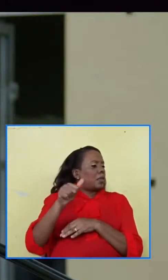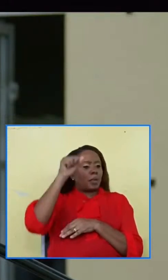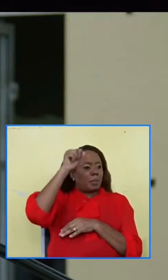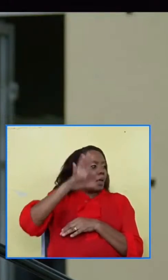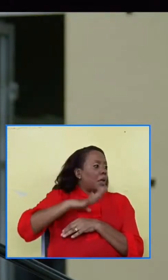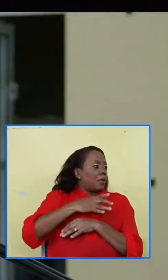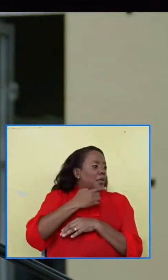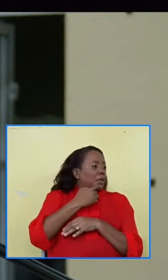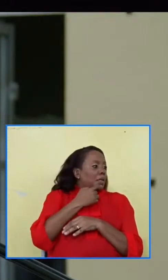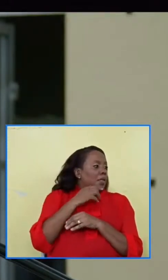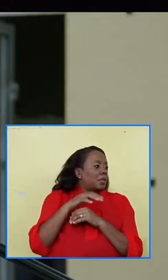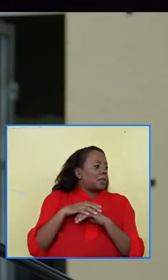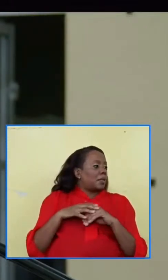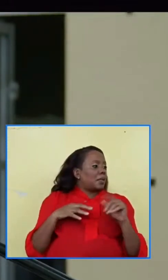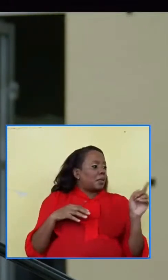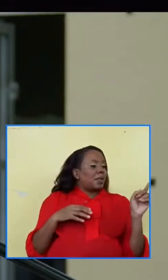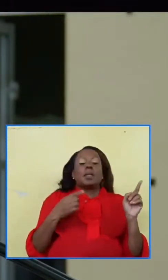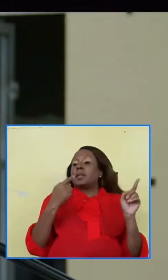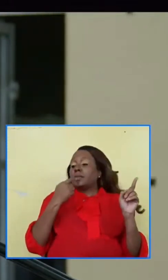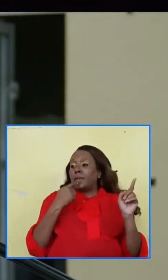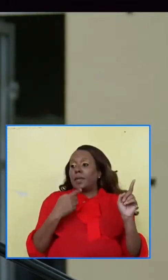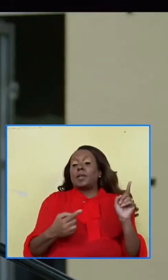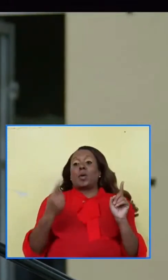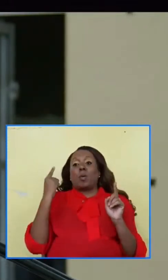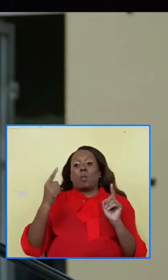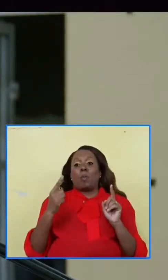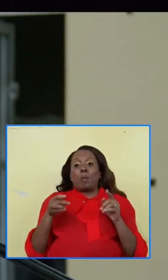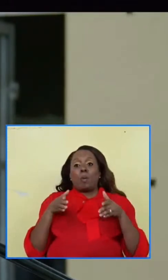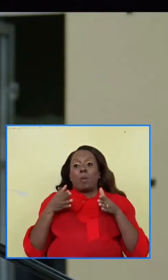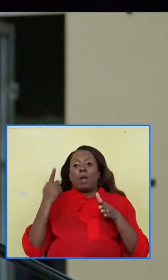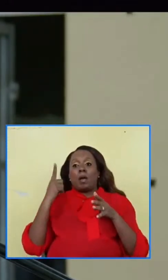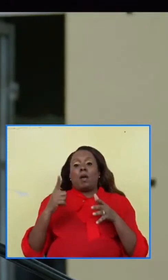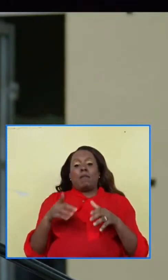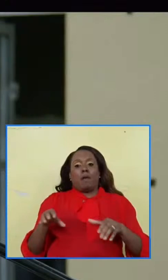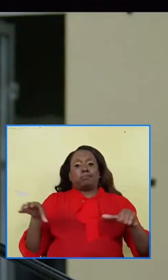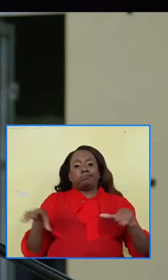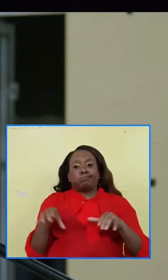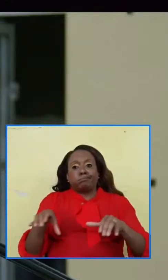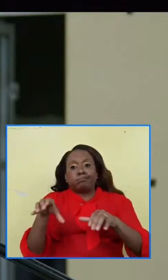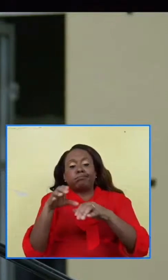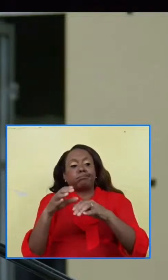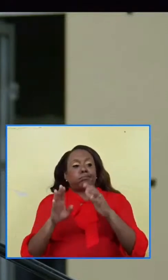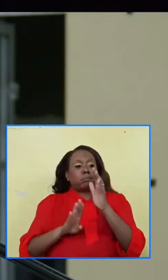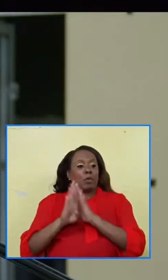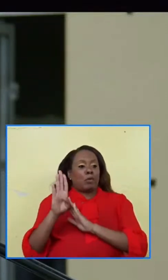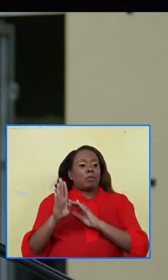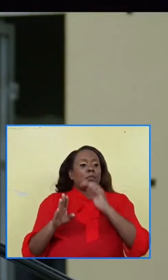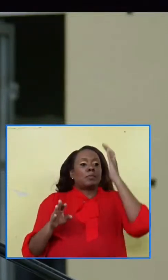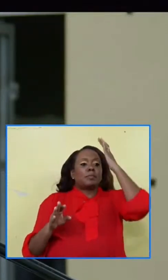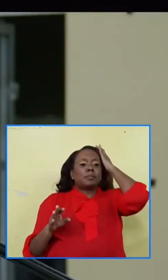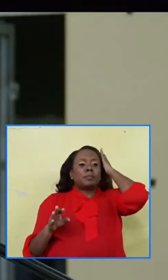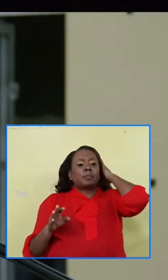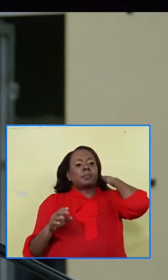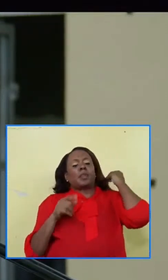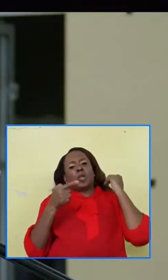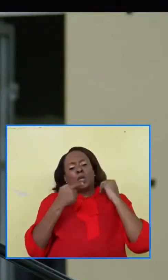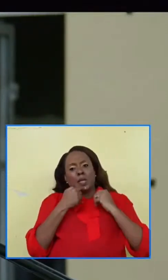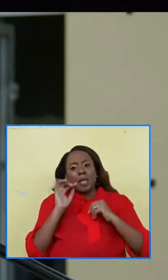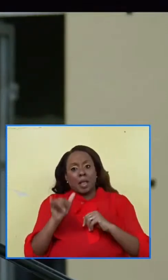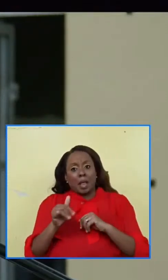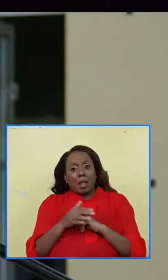about one of the engines of growth, right? So like you're saying that is one of the engines of growth of the